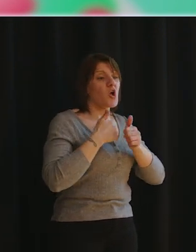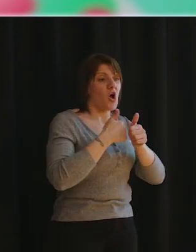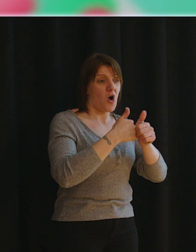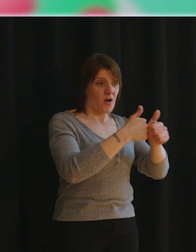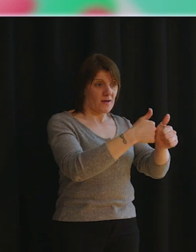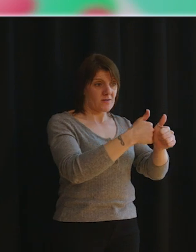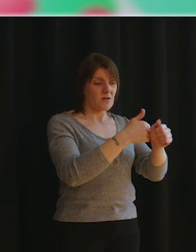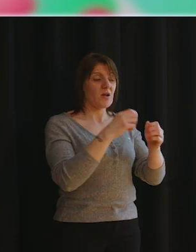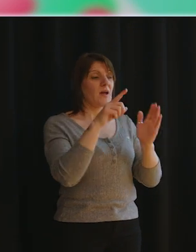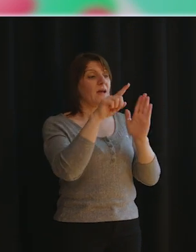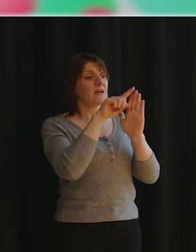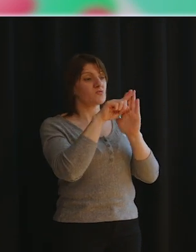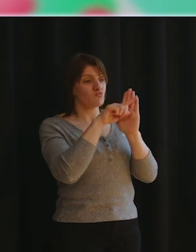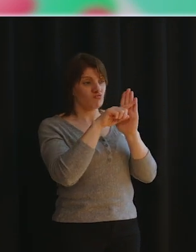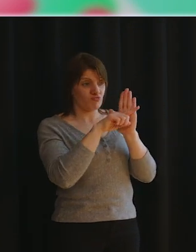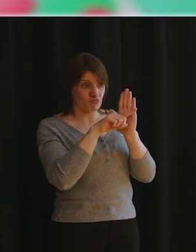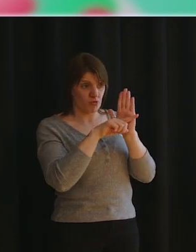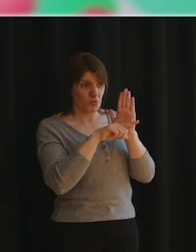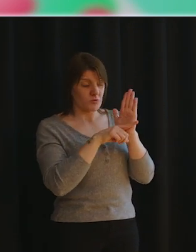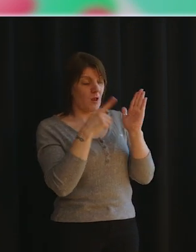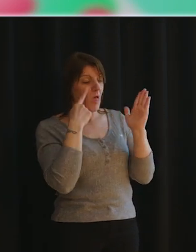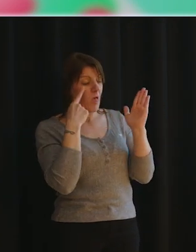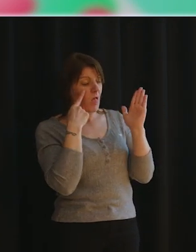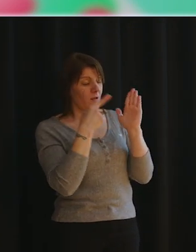some rules in which we play.